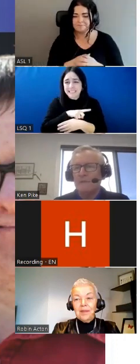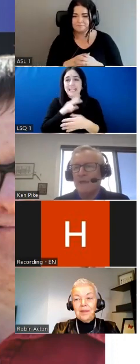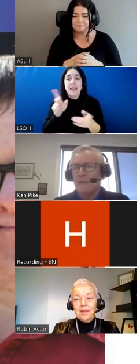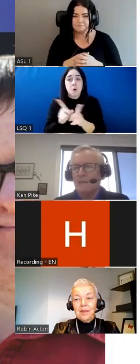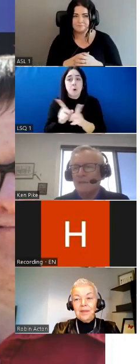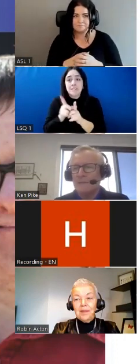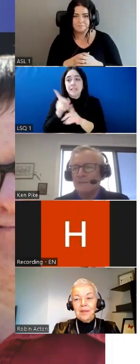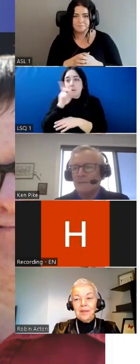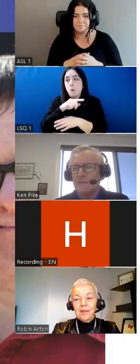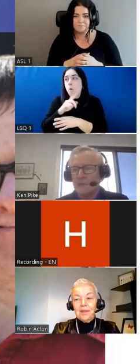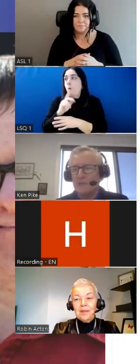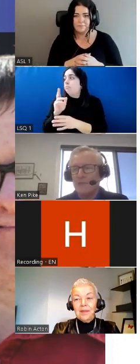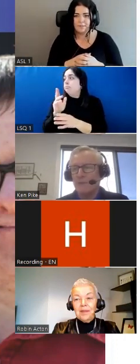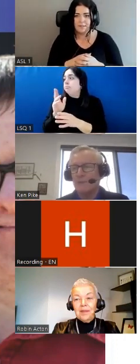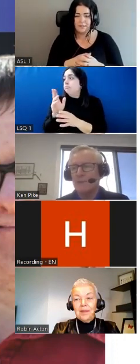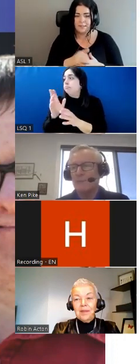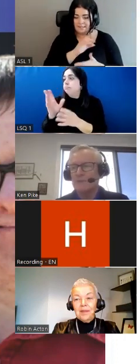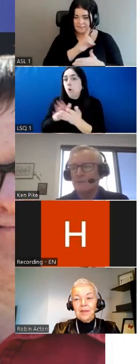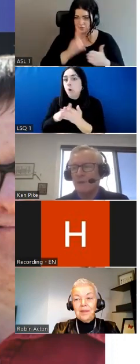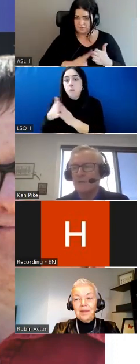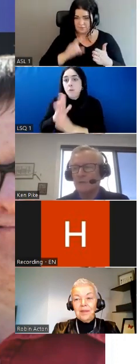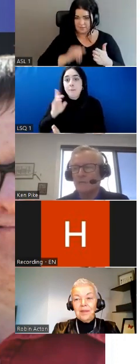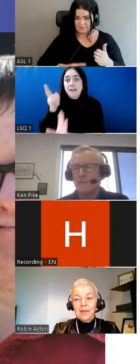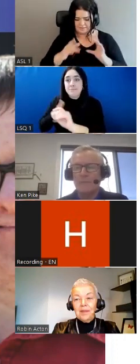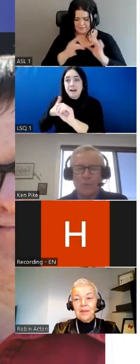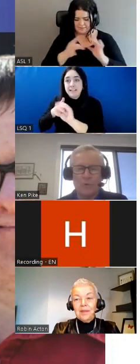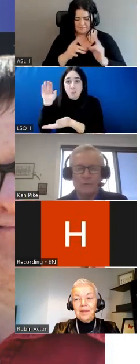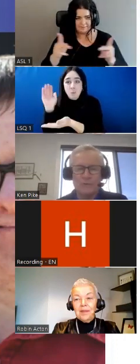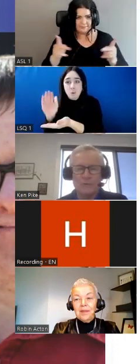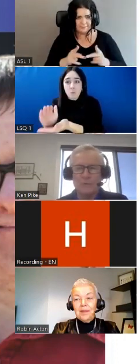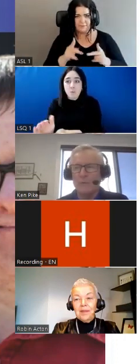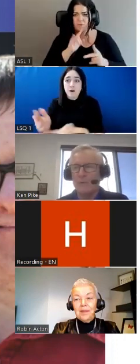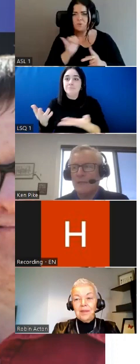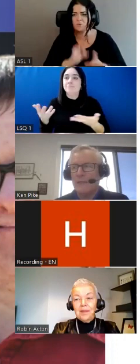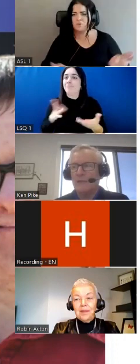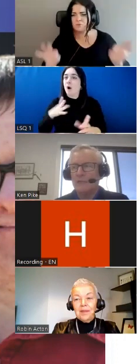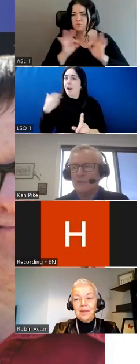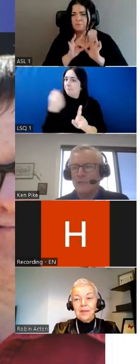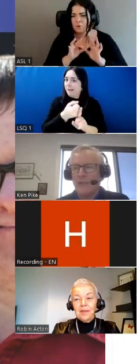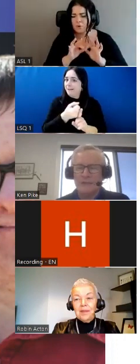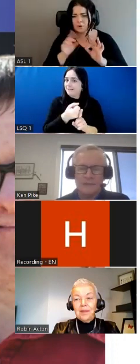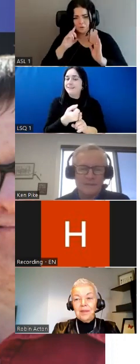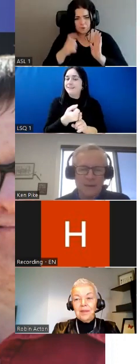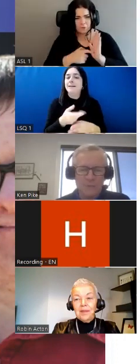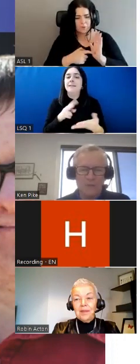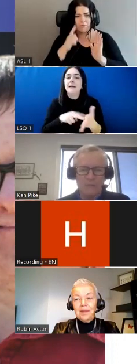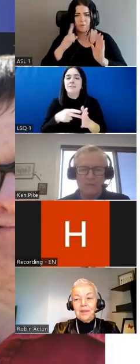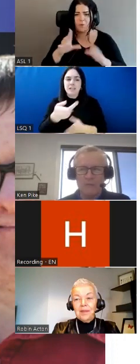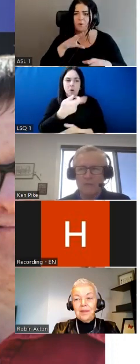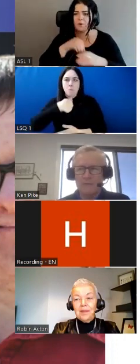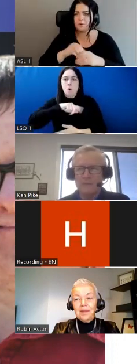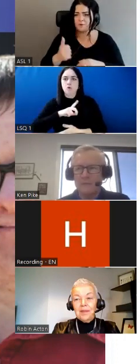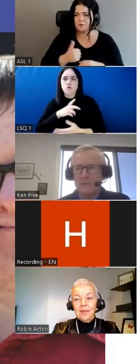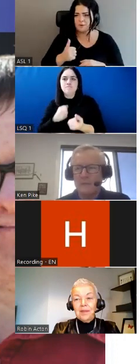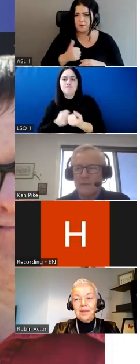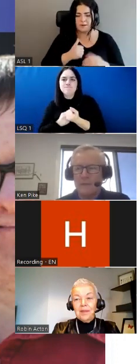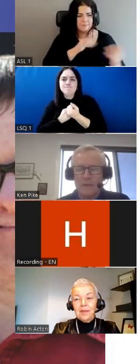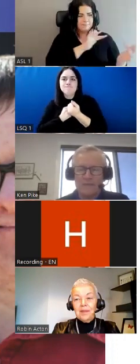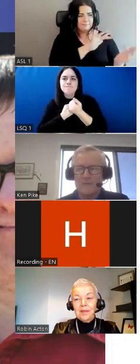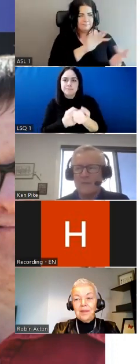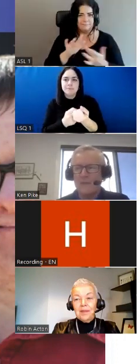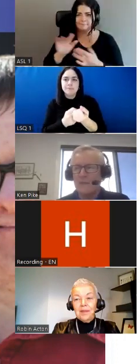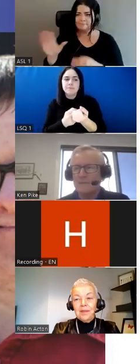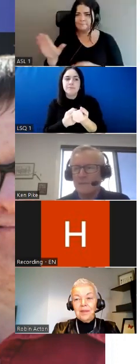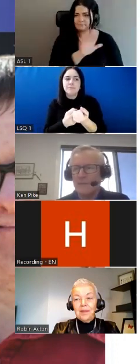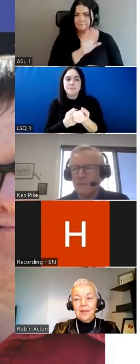However, in designing this position statement, it was also very important to Inclusion Canada's network of families that